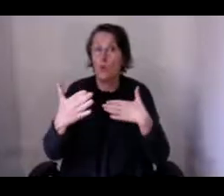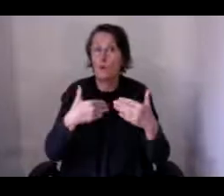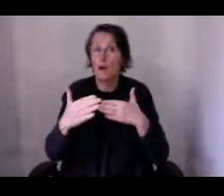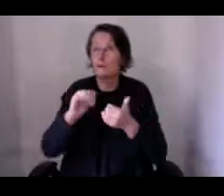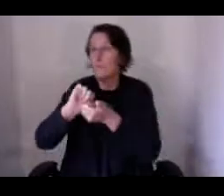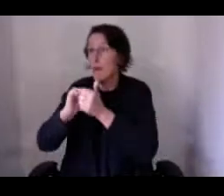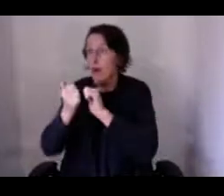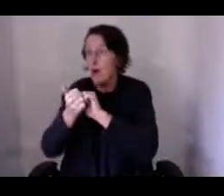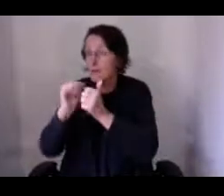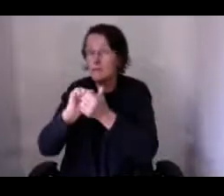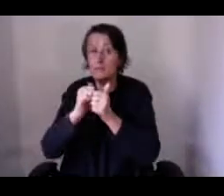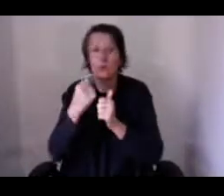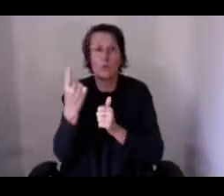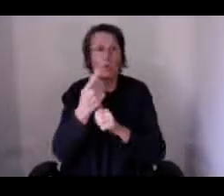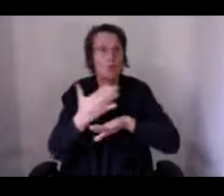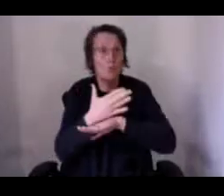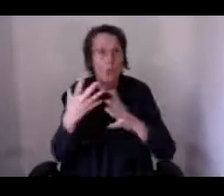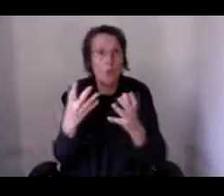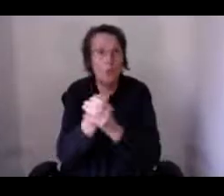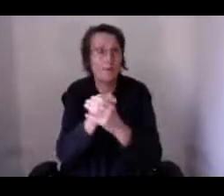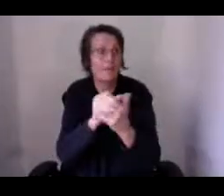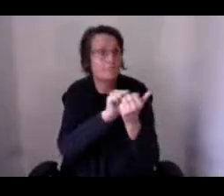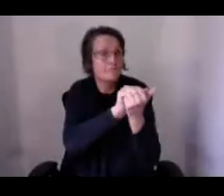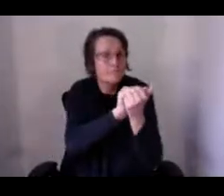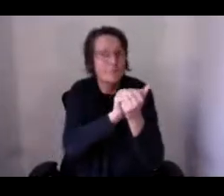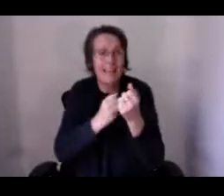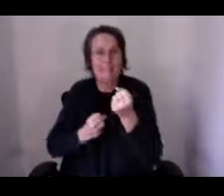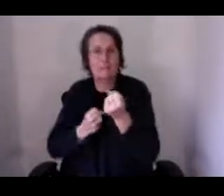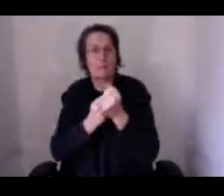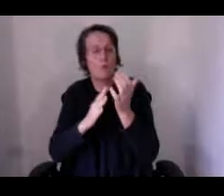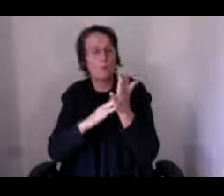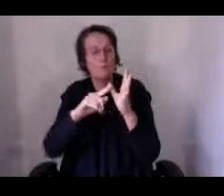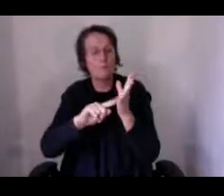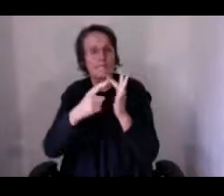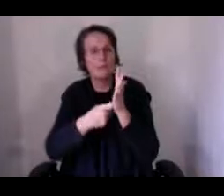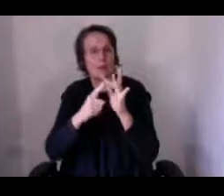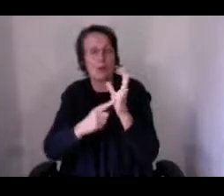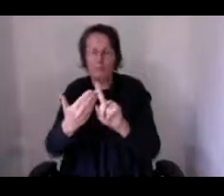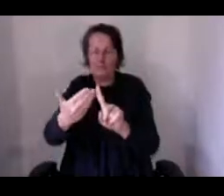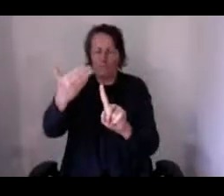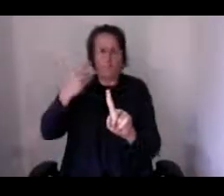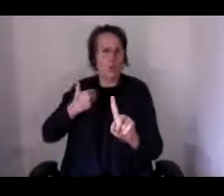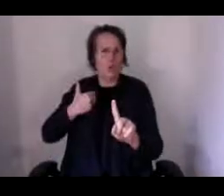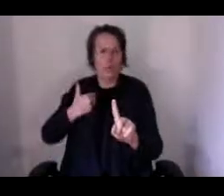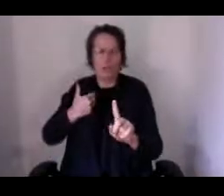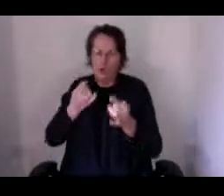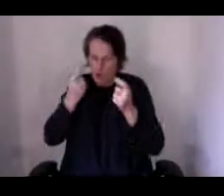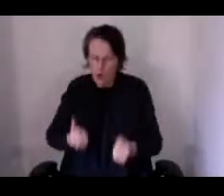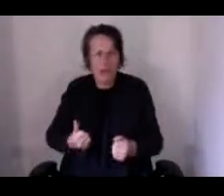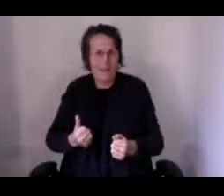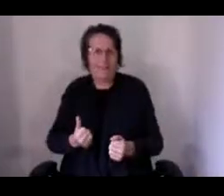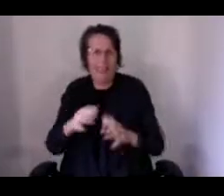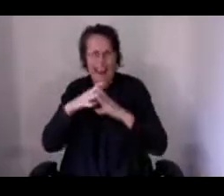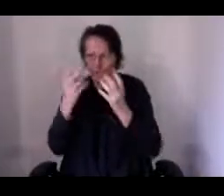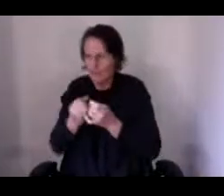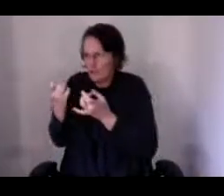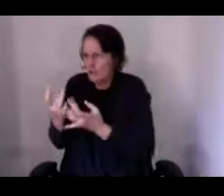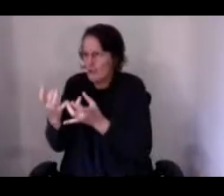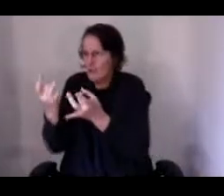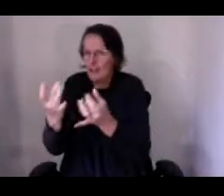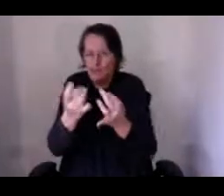and support, particularly support material, early. Sort of get all those ducks in a row, if you like, before you start filling in the